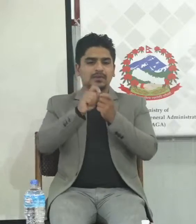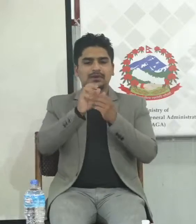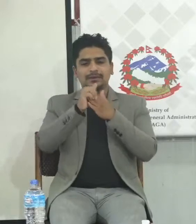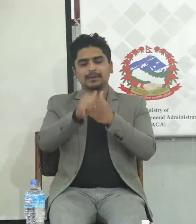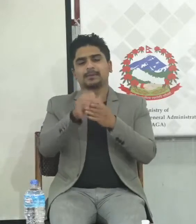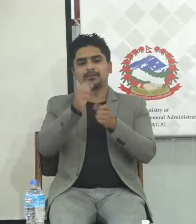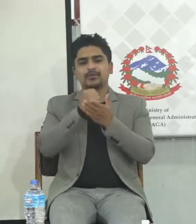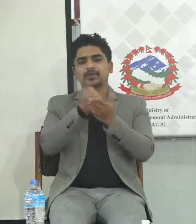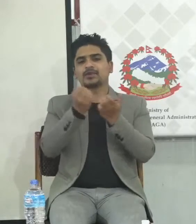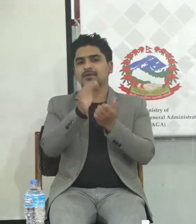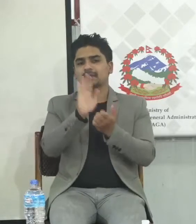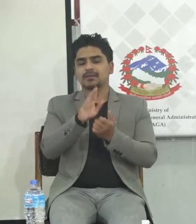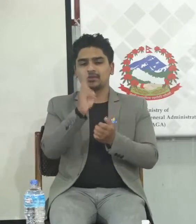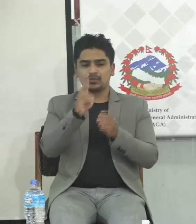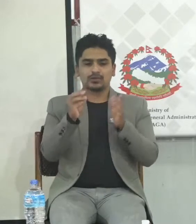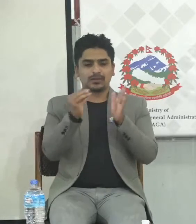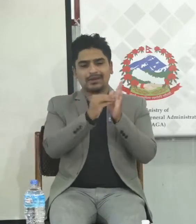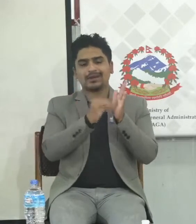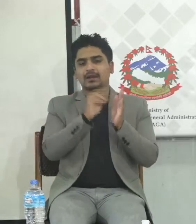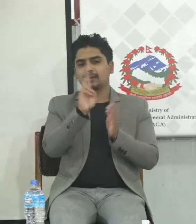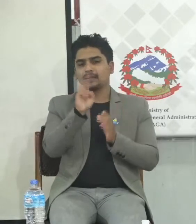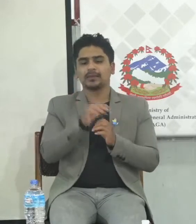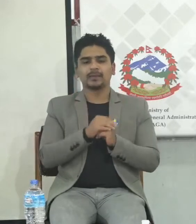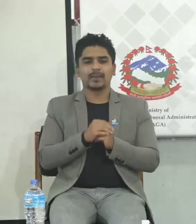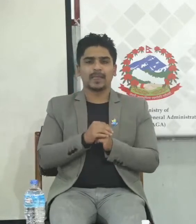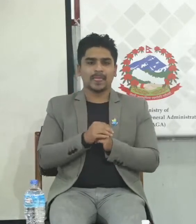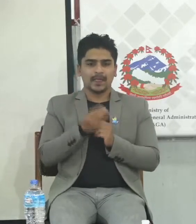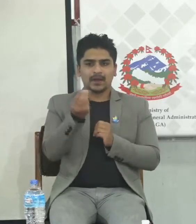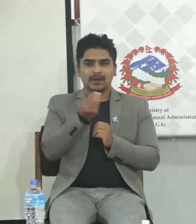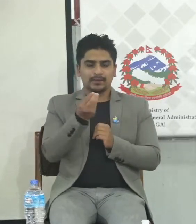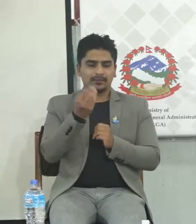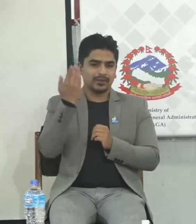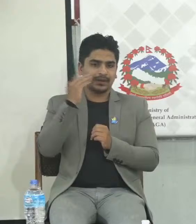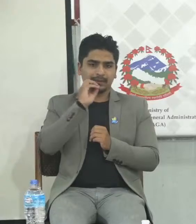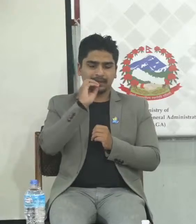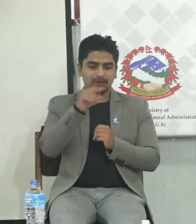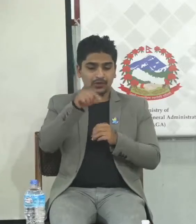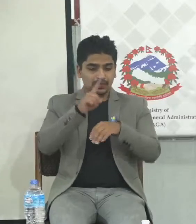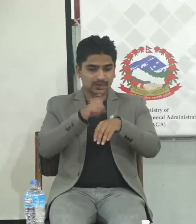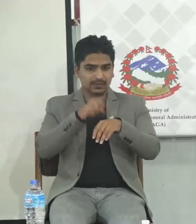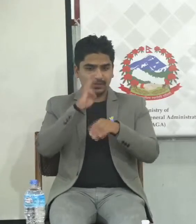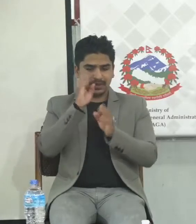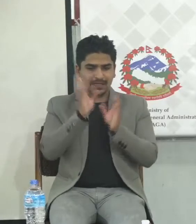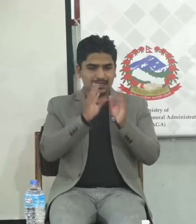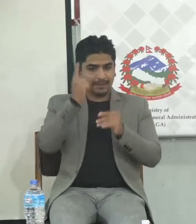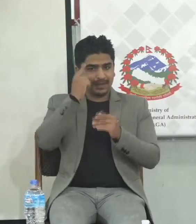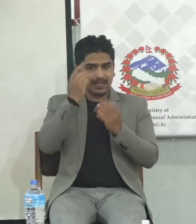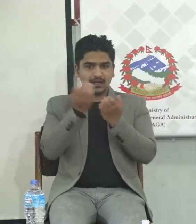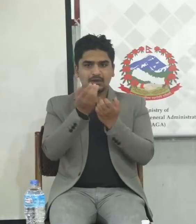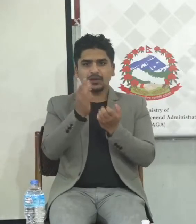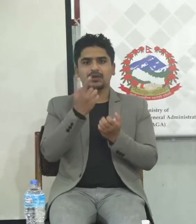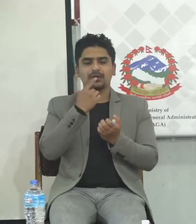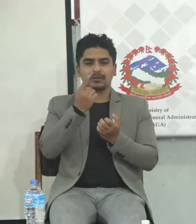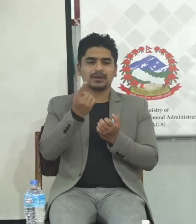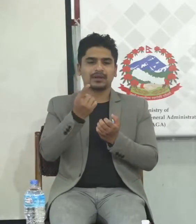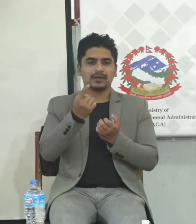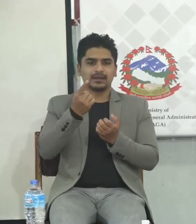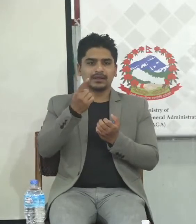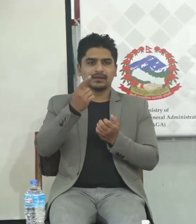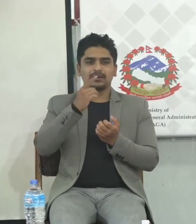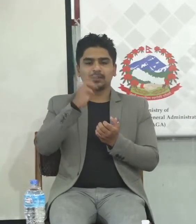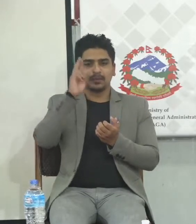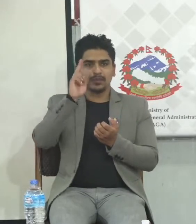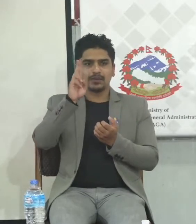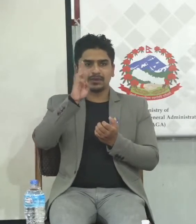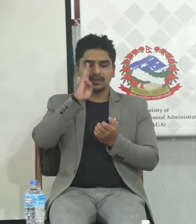could not pay attention on that, then there might be post-traumatic distress disorders. So various